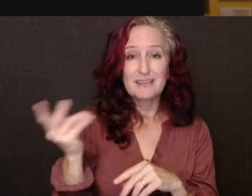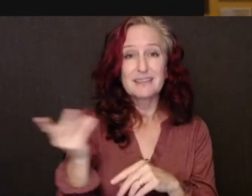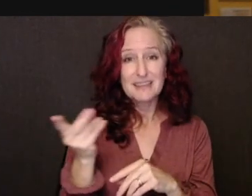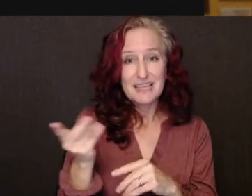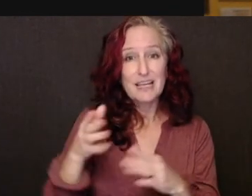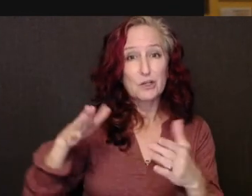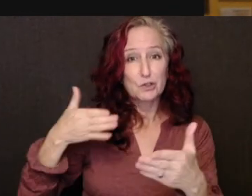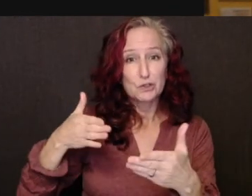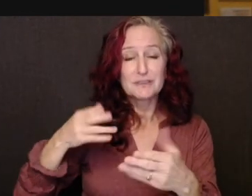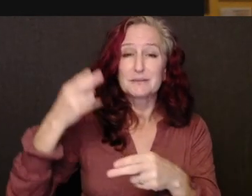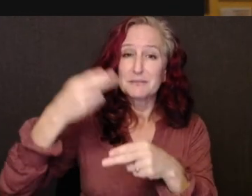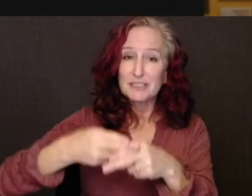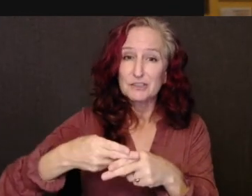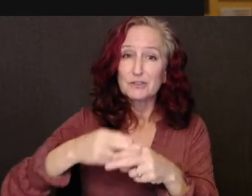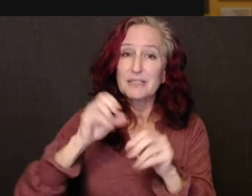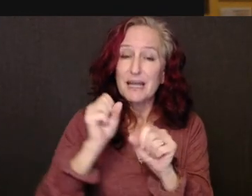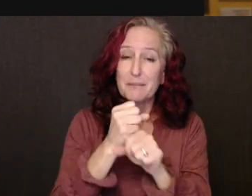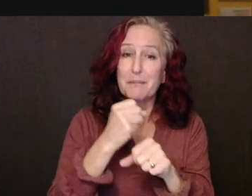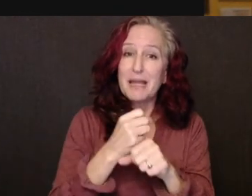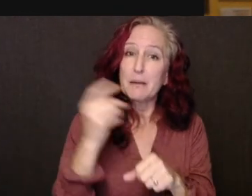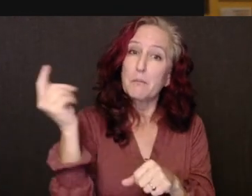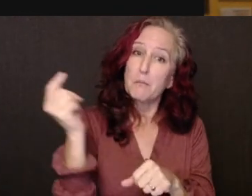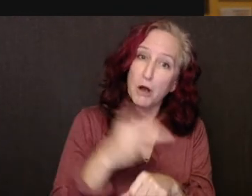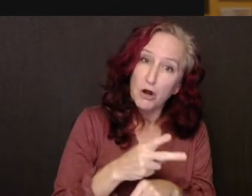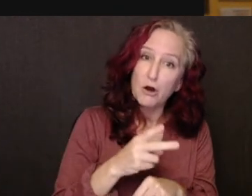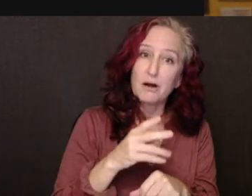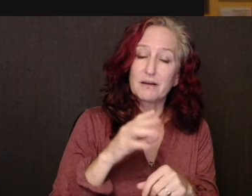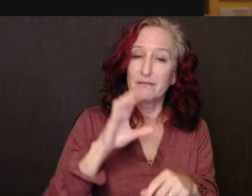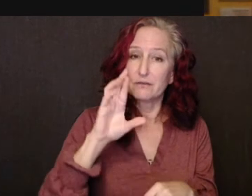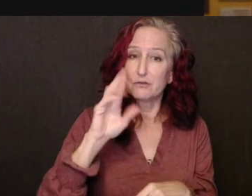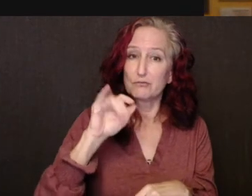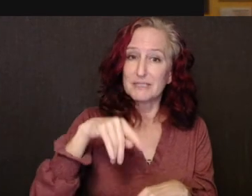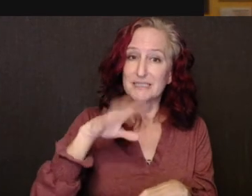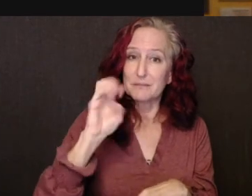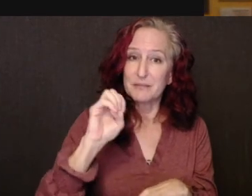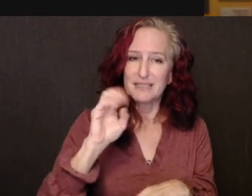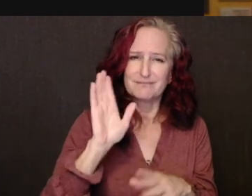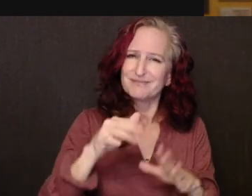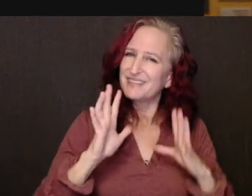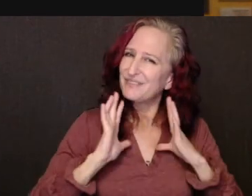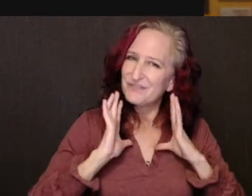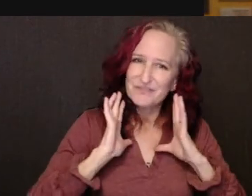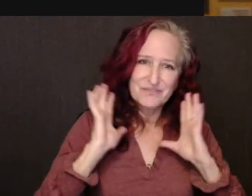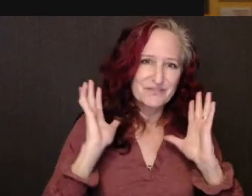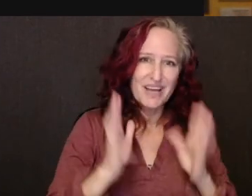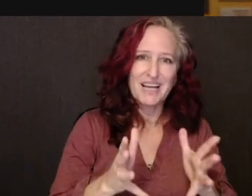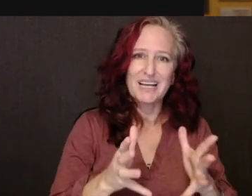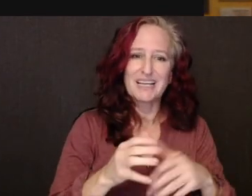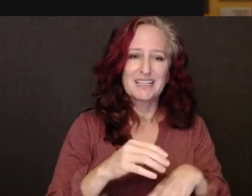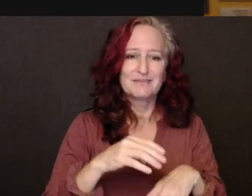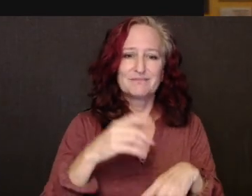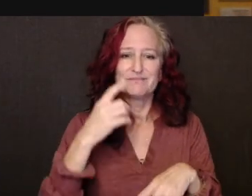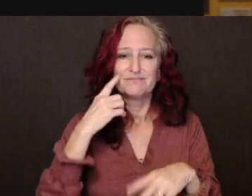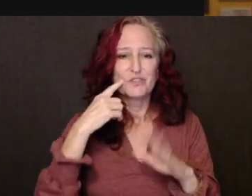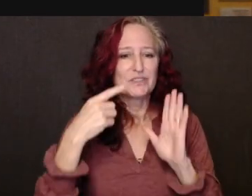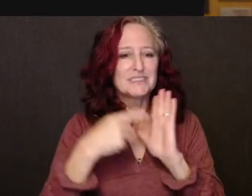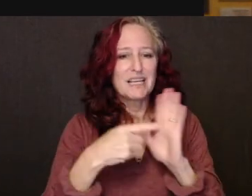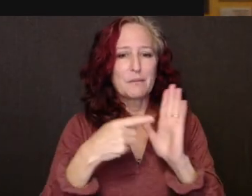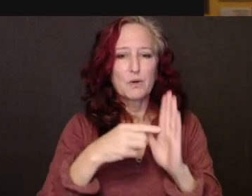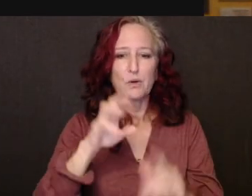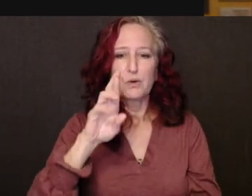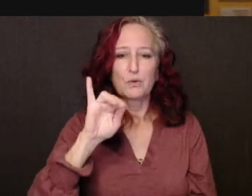they think, oh my God, that's just too much trouble. I can't deal with this. But when you look at it, and as they mentioned